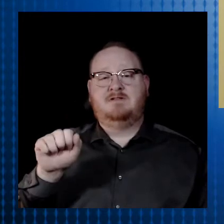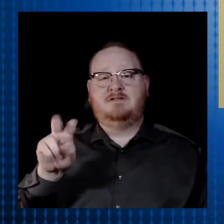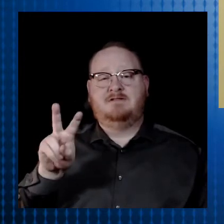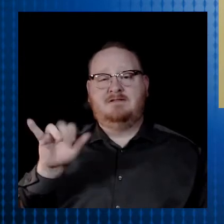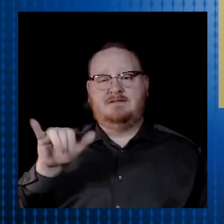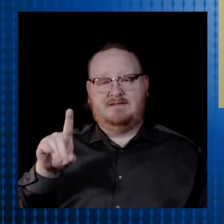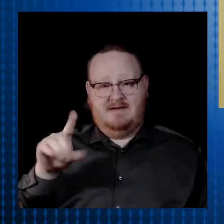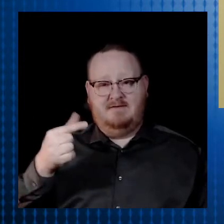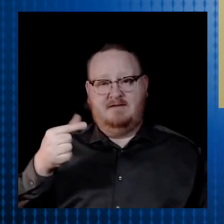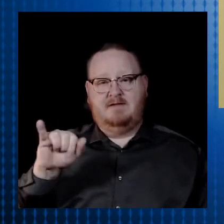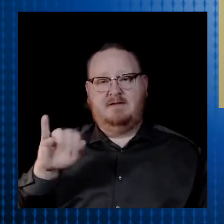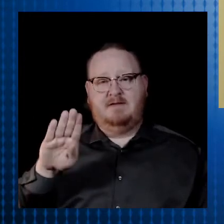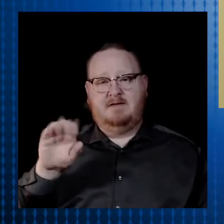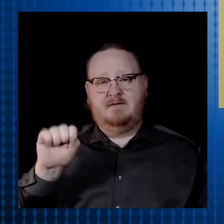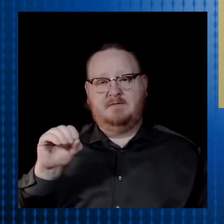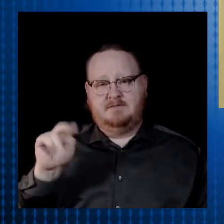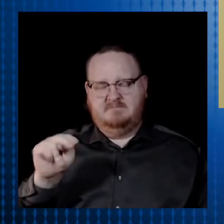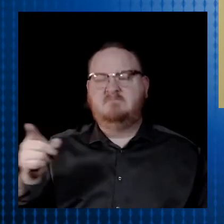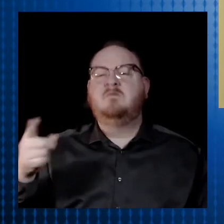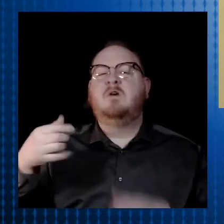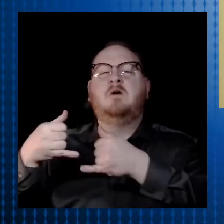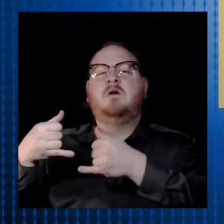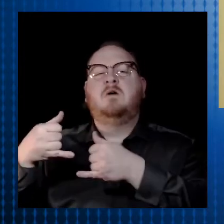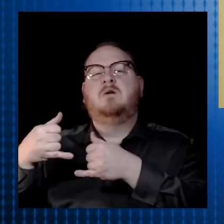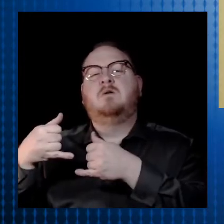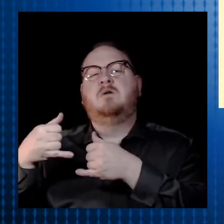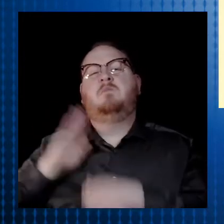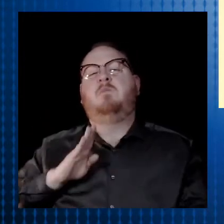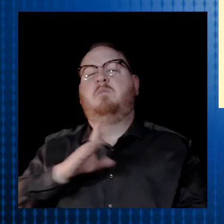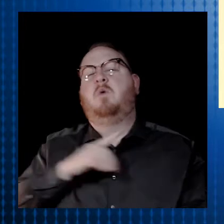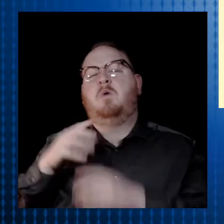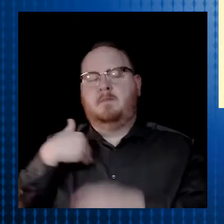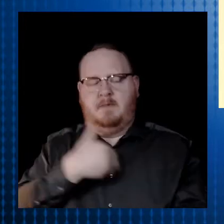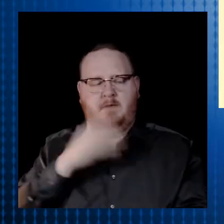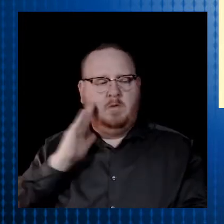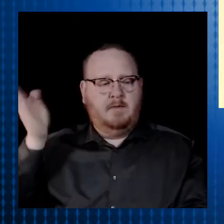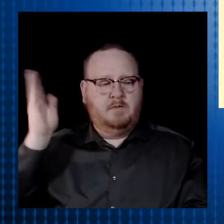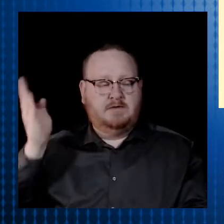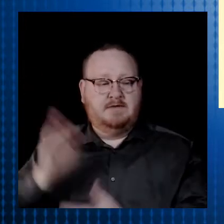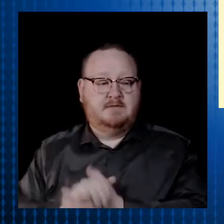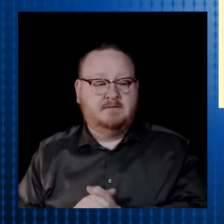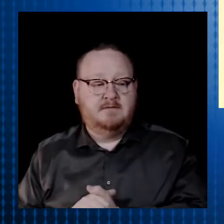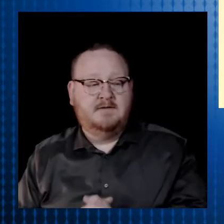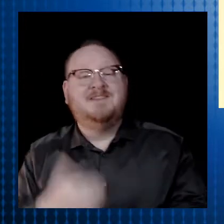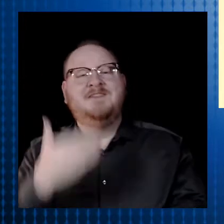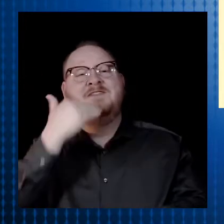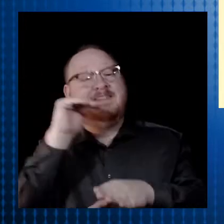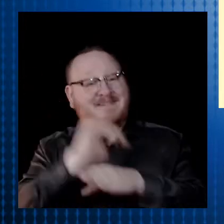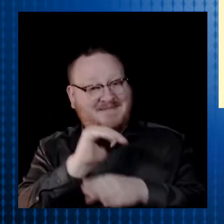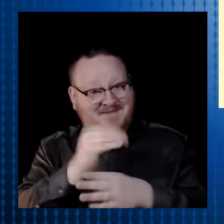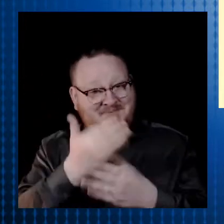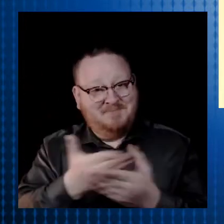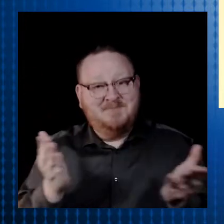board members, who will present the first award. Thank you very much. Hey, good evening, everyone, and so glad to be